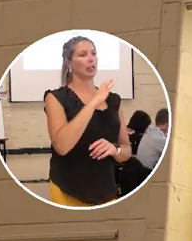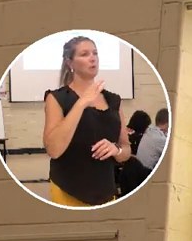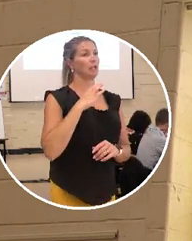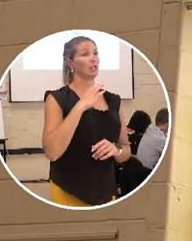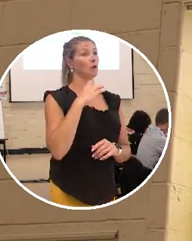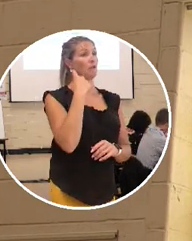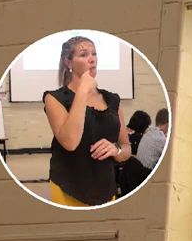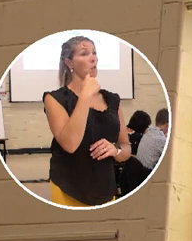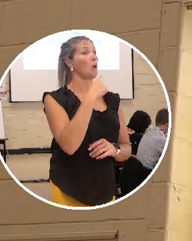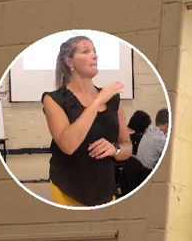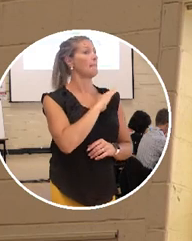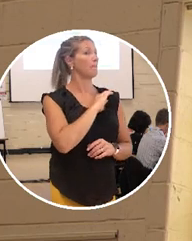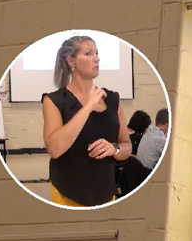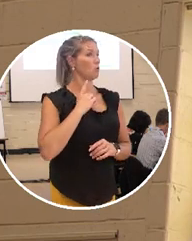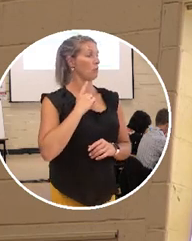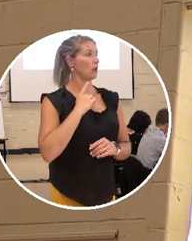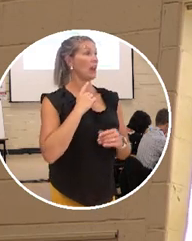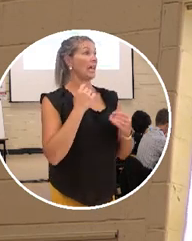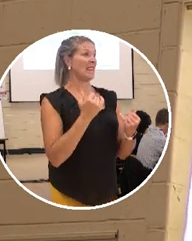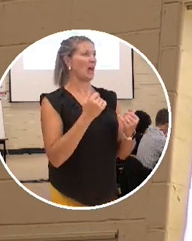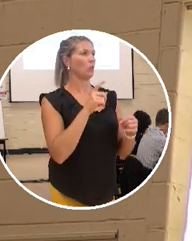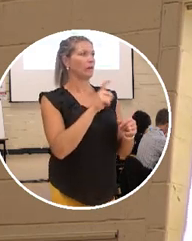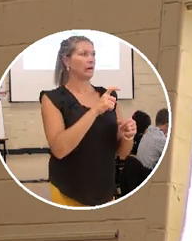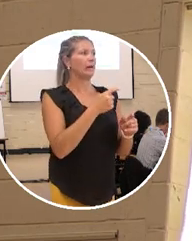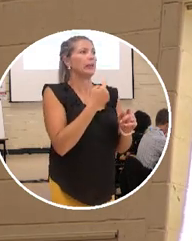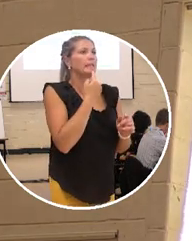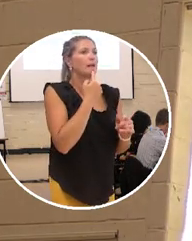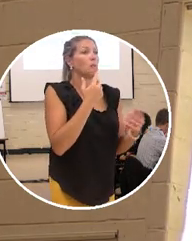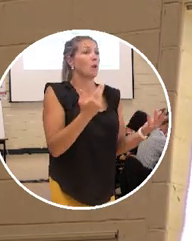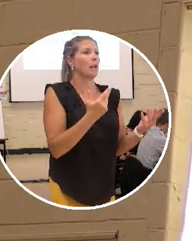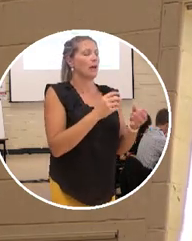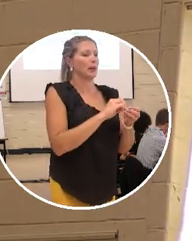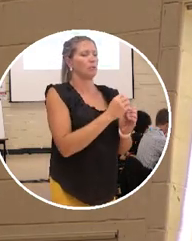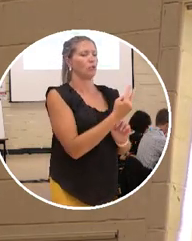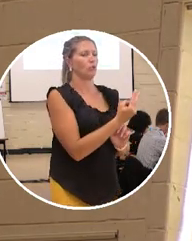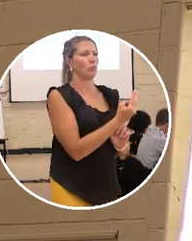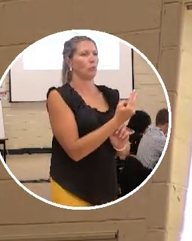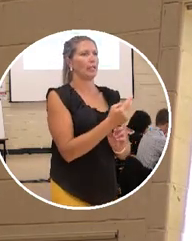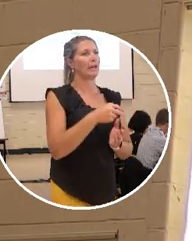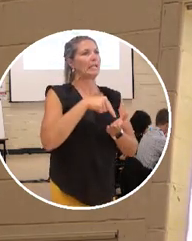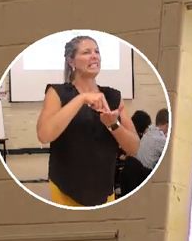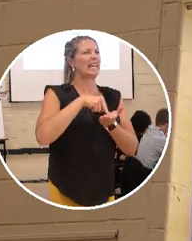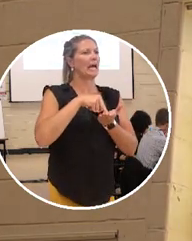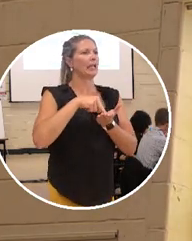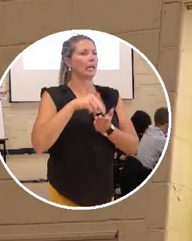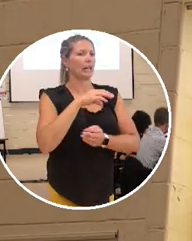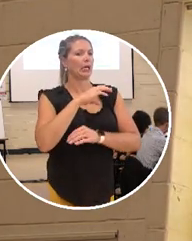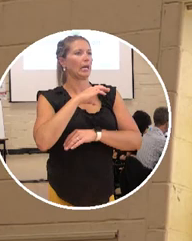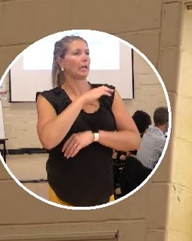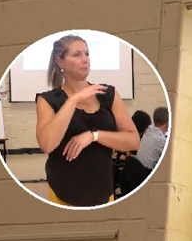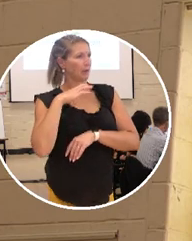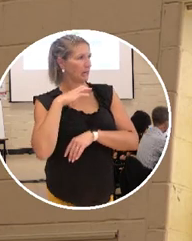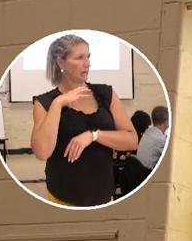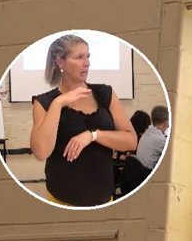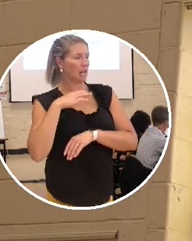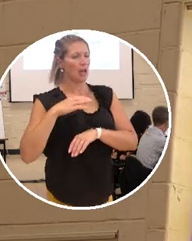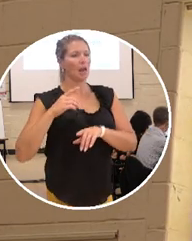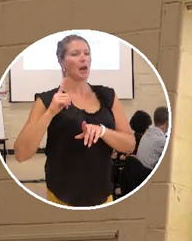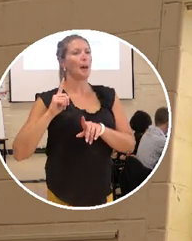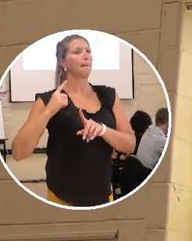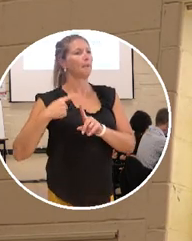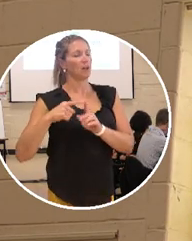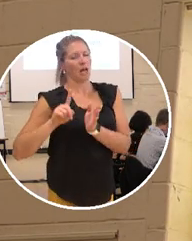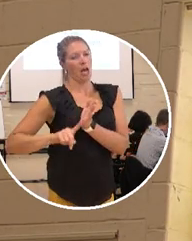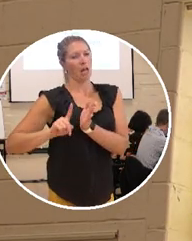read number 2, standing committees, with the addition of Audit and Risk Management Committee.